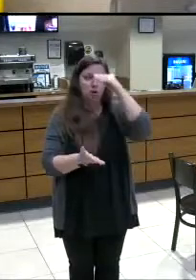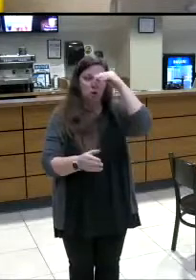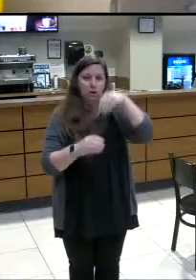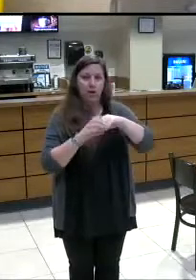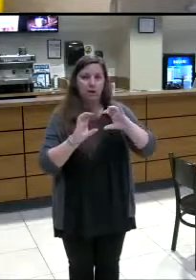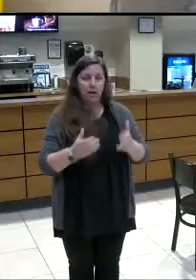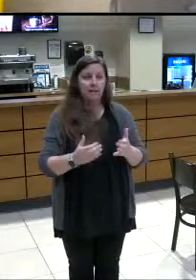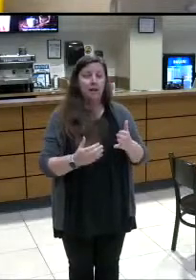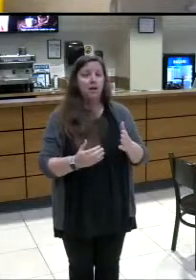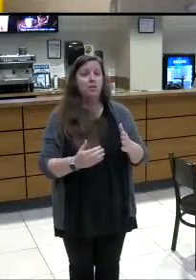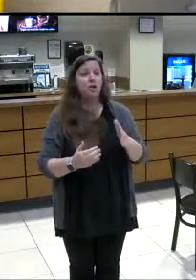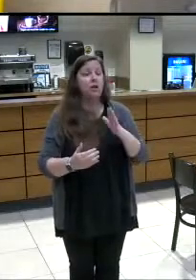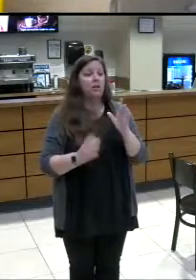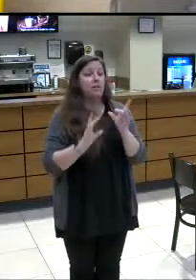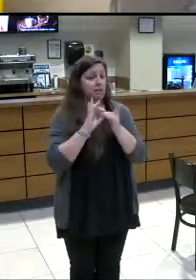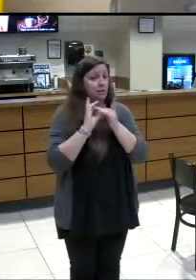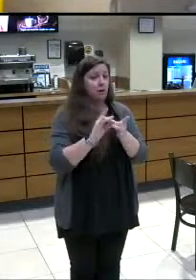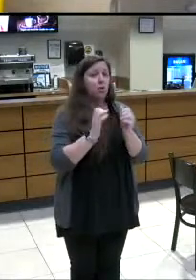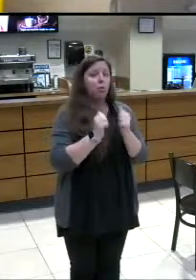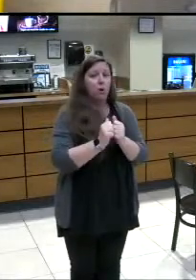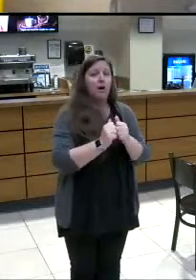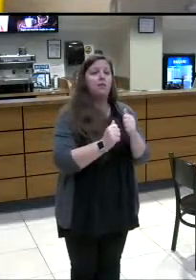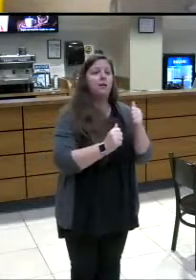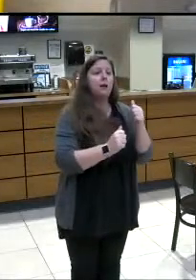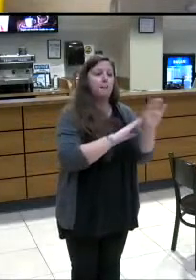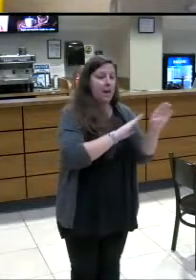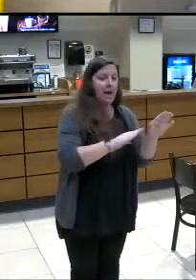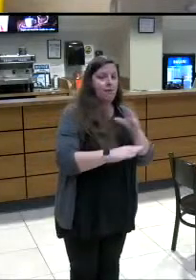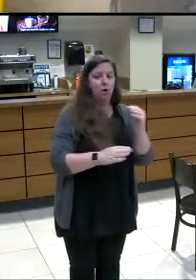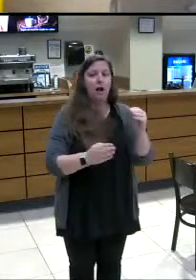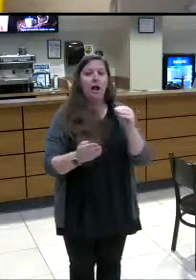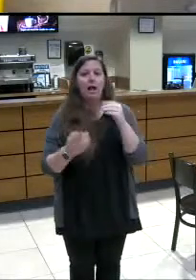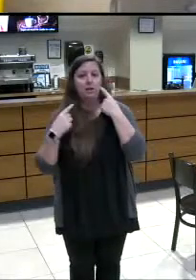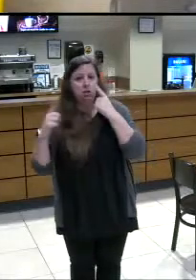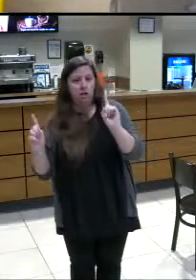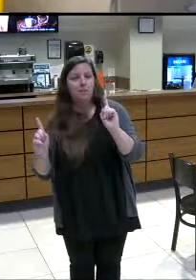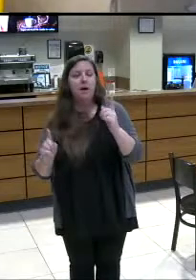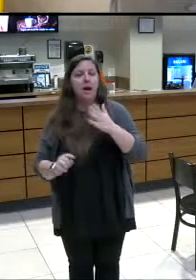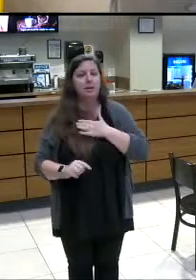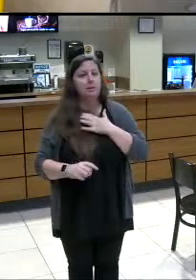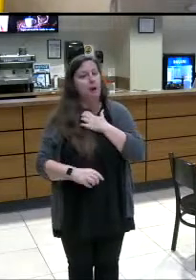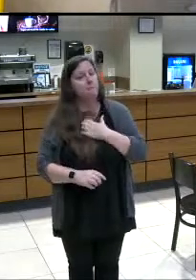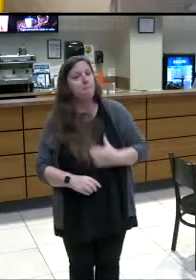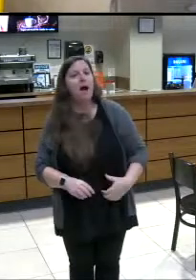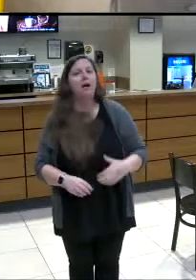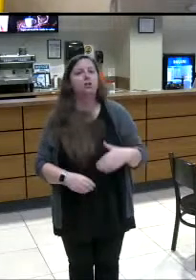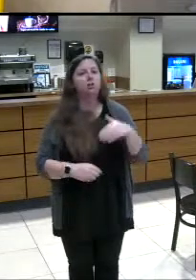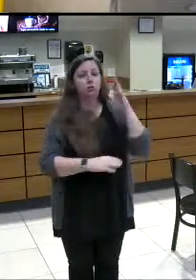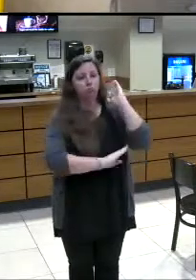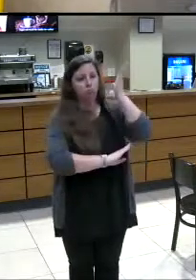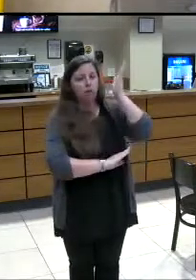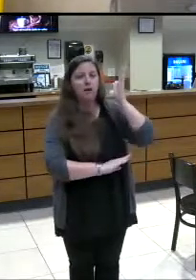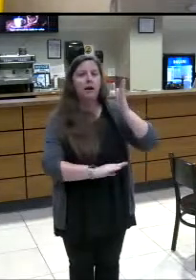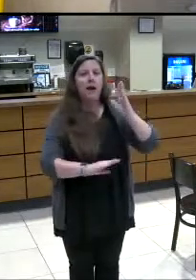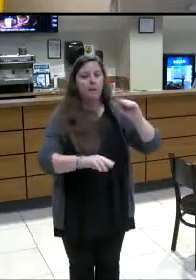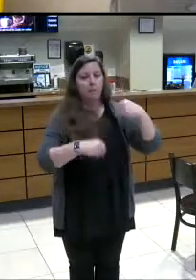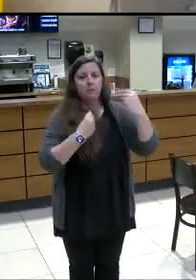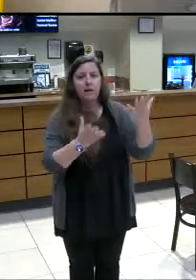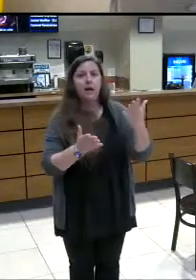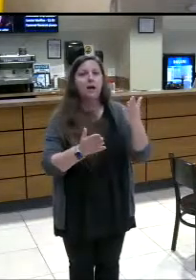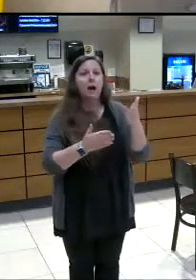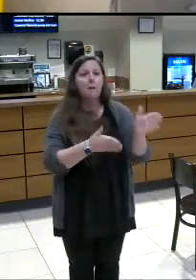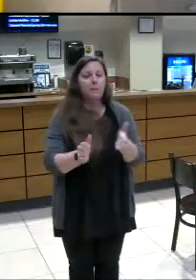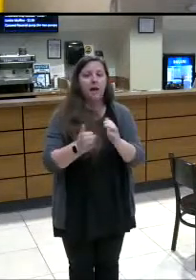and it is my job, it is my commitment, it is my passion to come before you to present a plan for us to be able to do that and to do it with